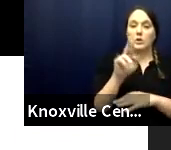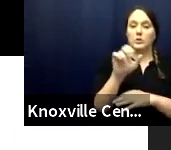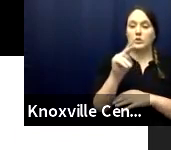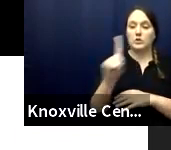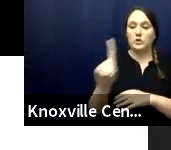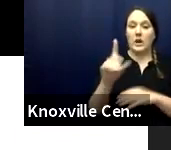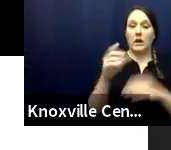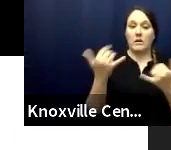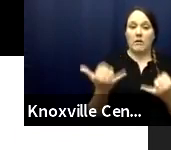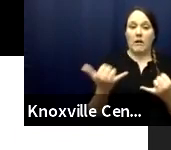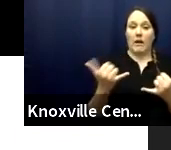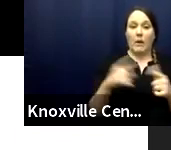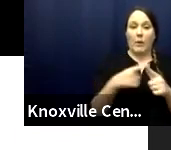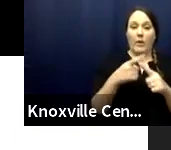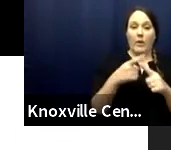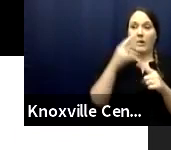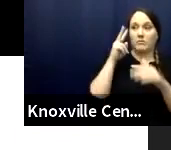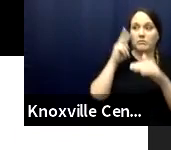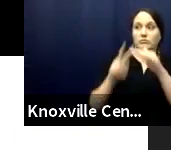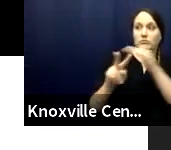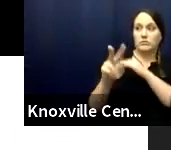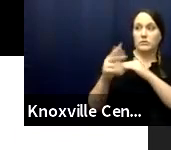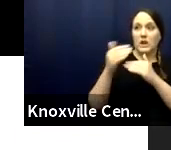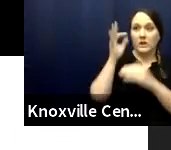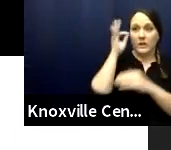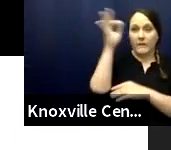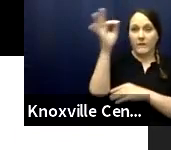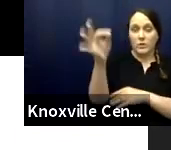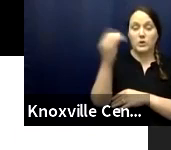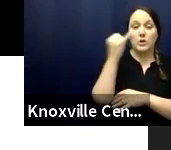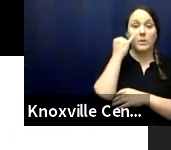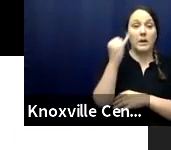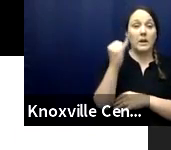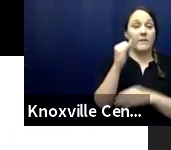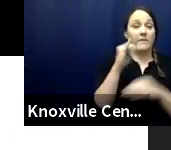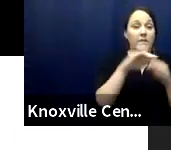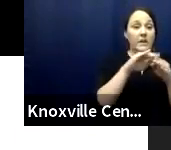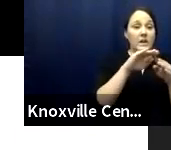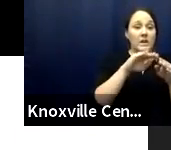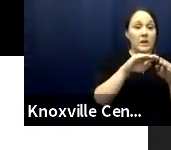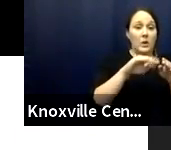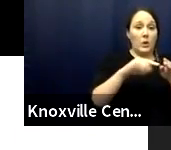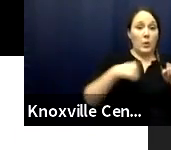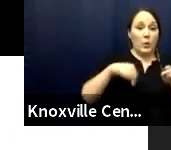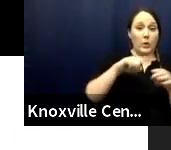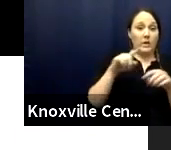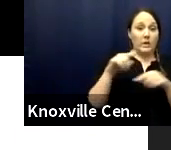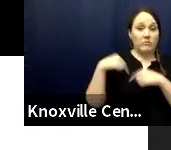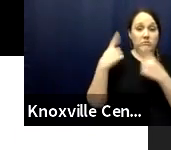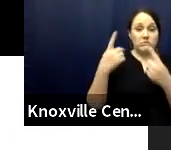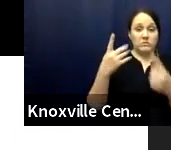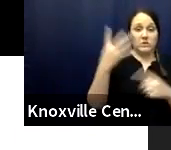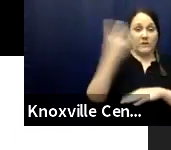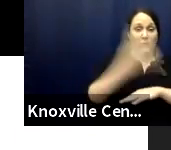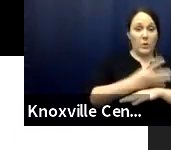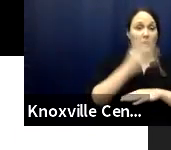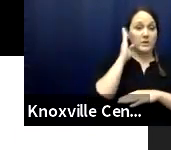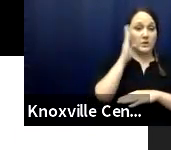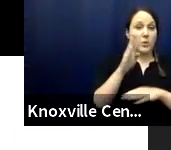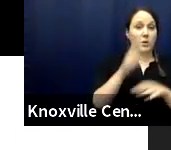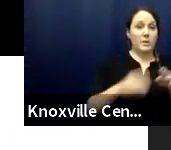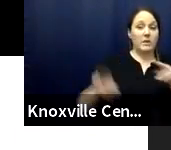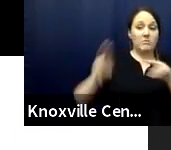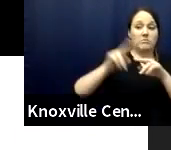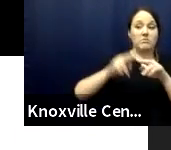it out. But if the steepness of where we were headed in the last 4 days were continue, we would certainly be